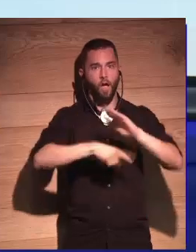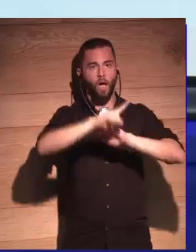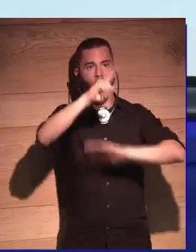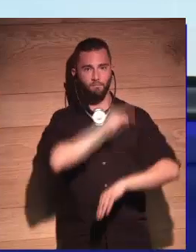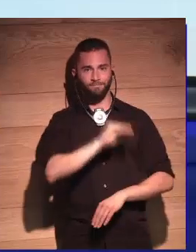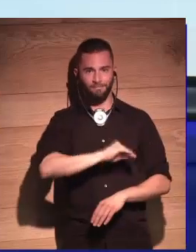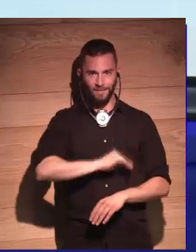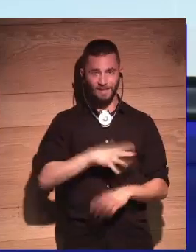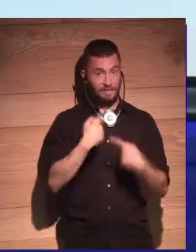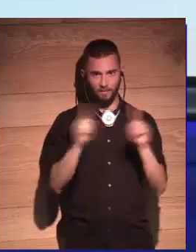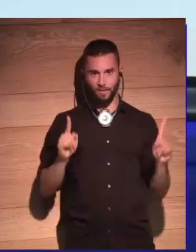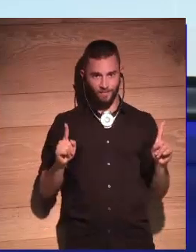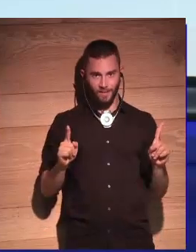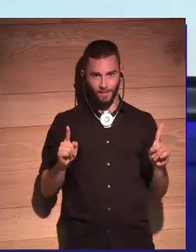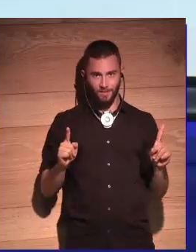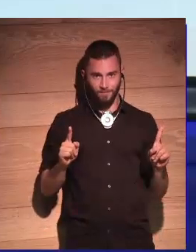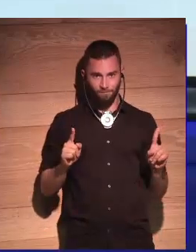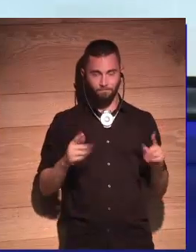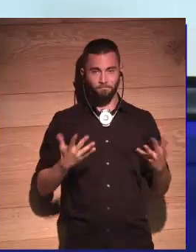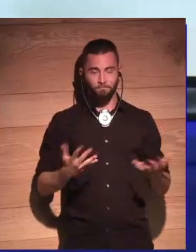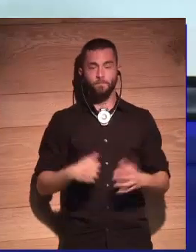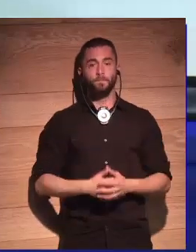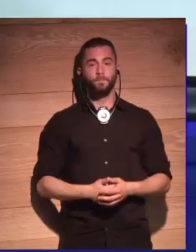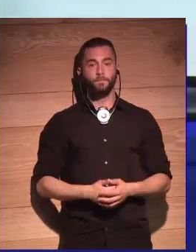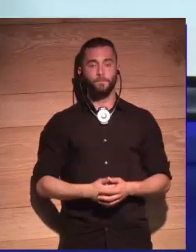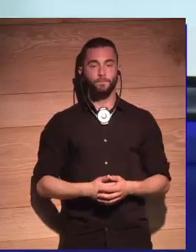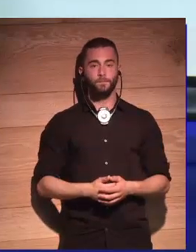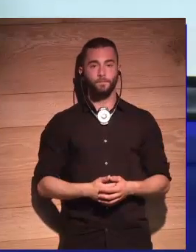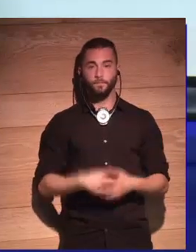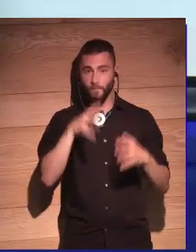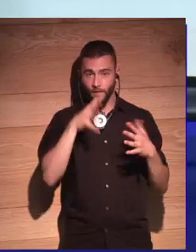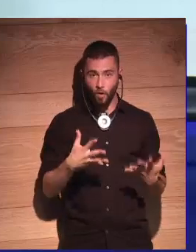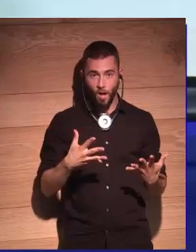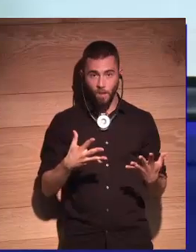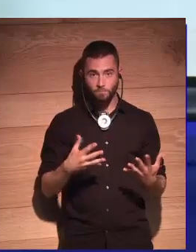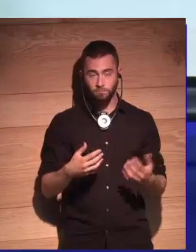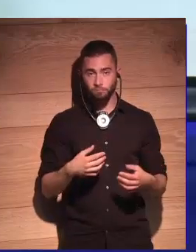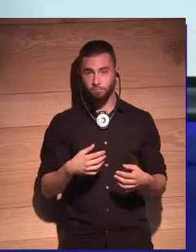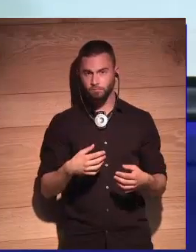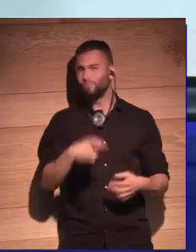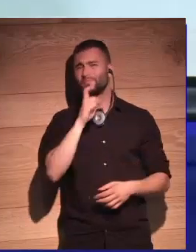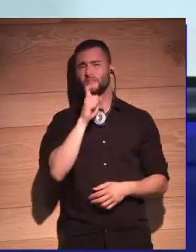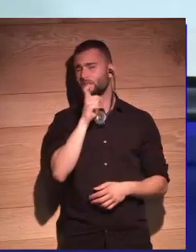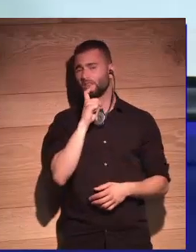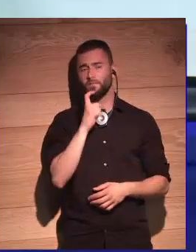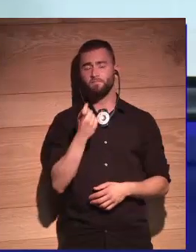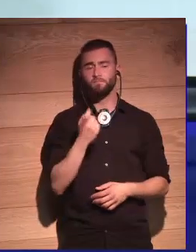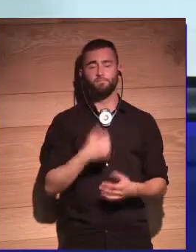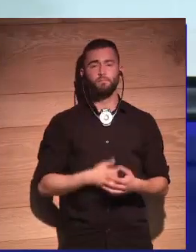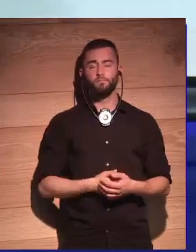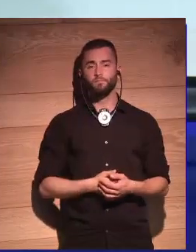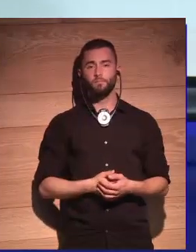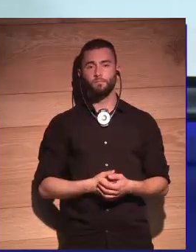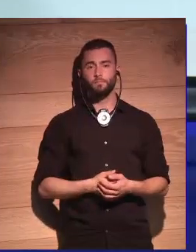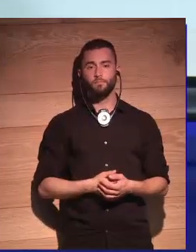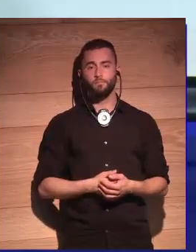now. Rather than before, it was very difficult. It required like a big machine, lots of